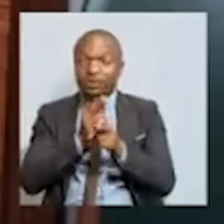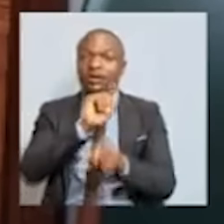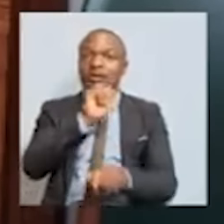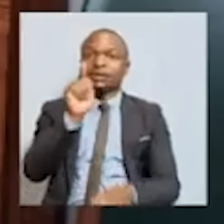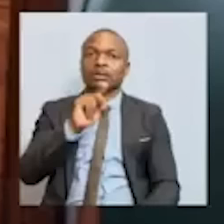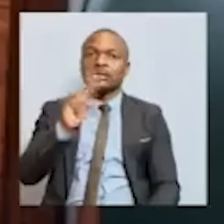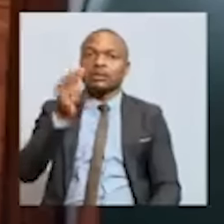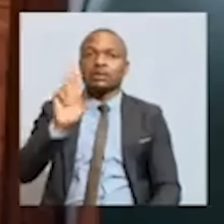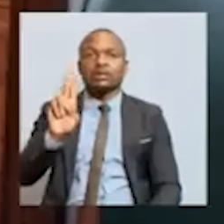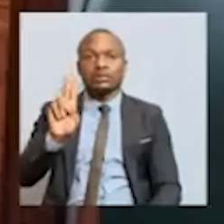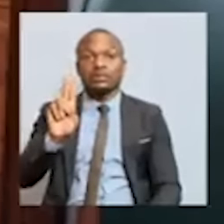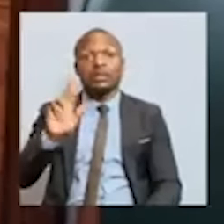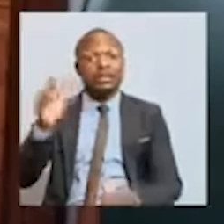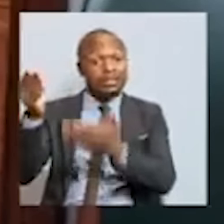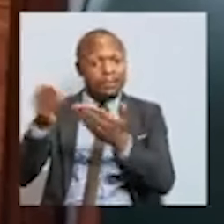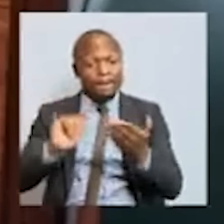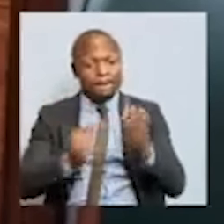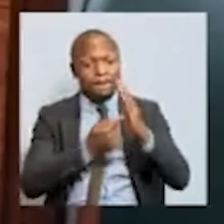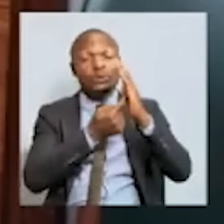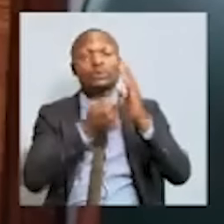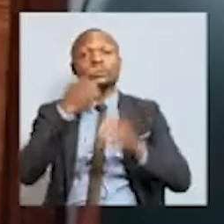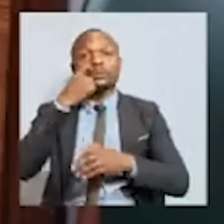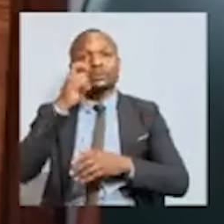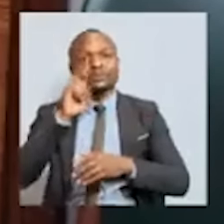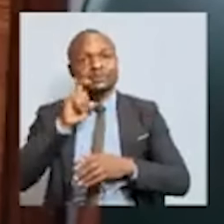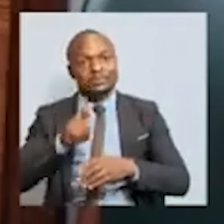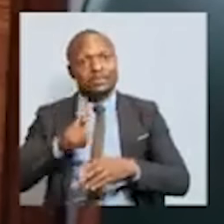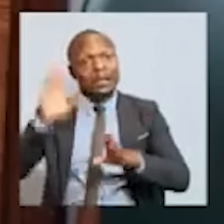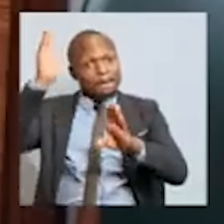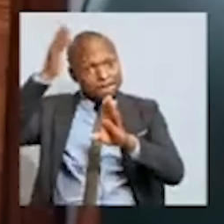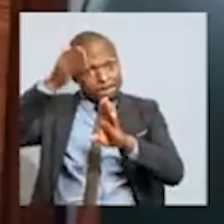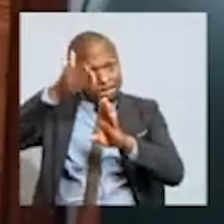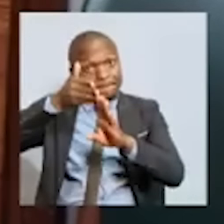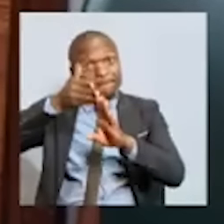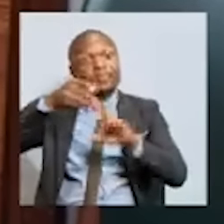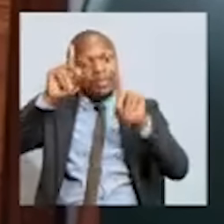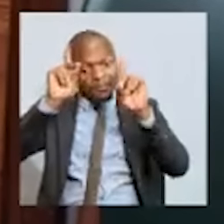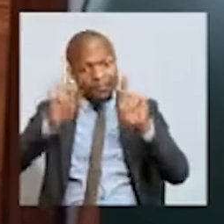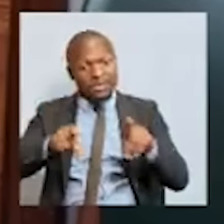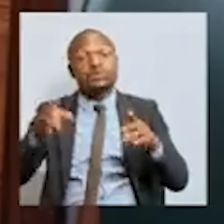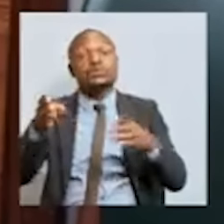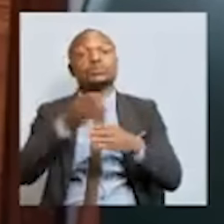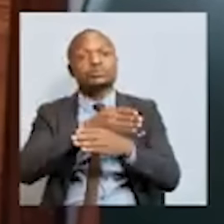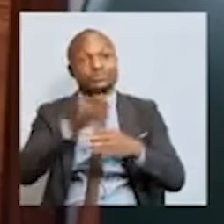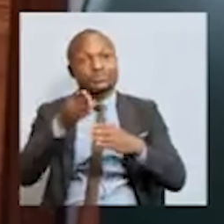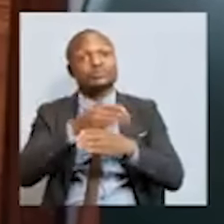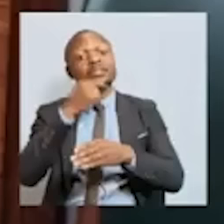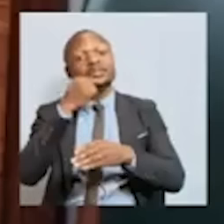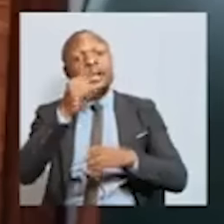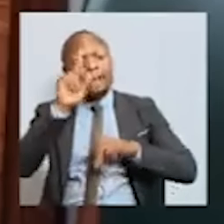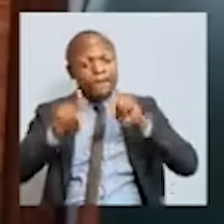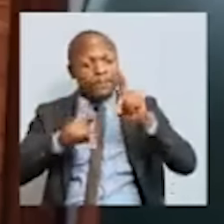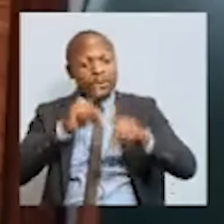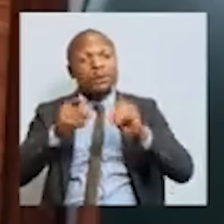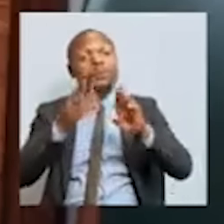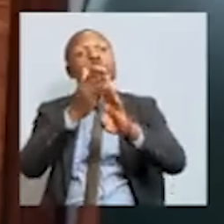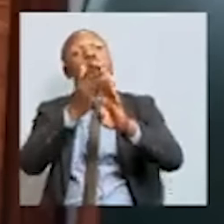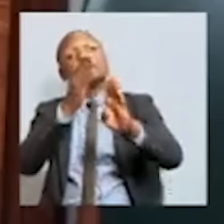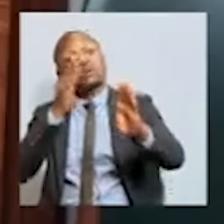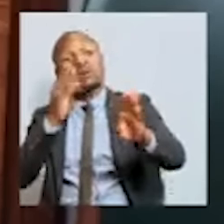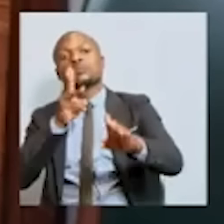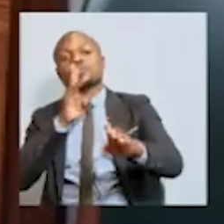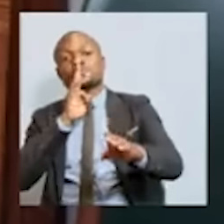MP raised the point of order where he targeted his personal business and claimed that people were queuing for